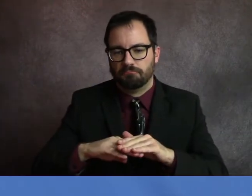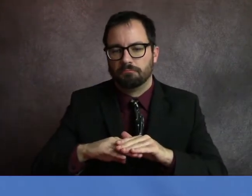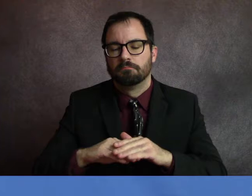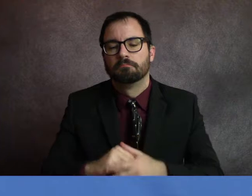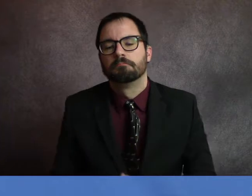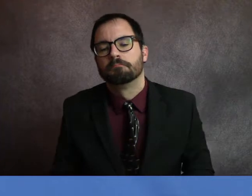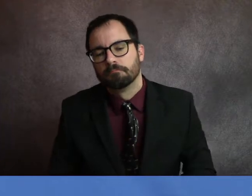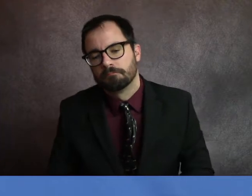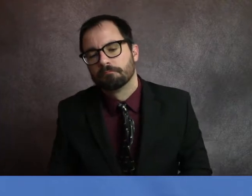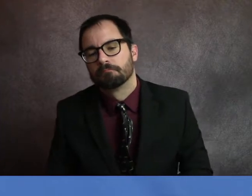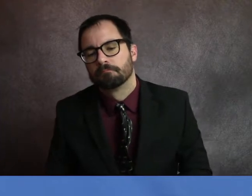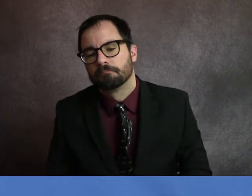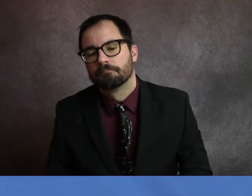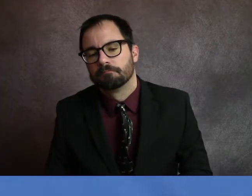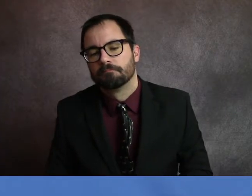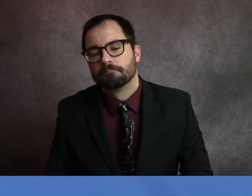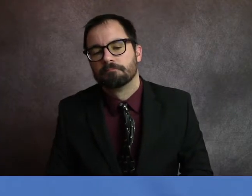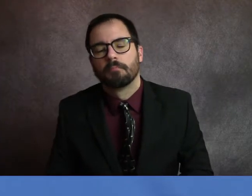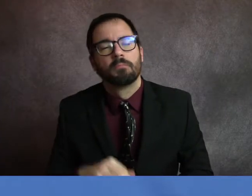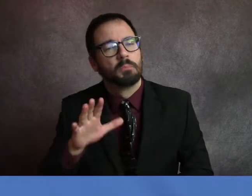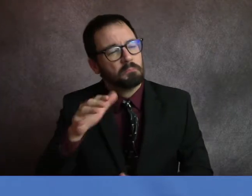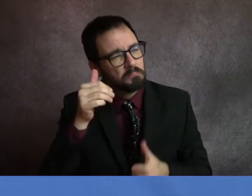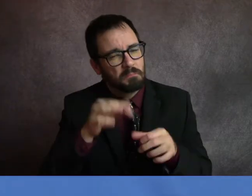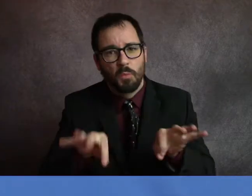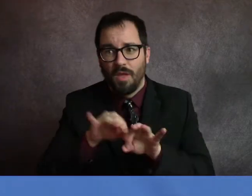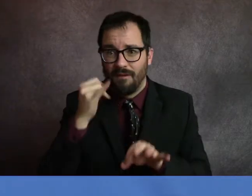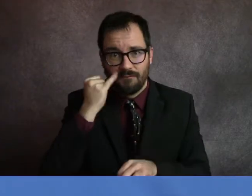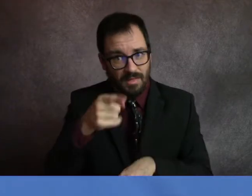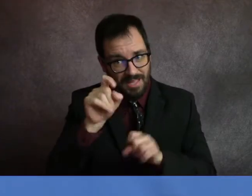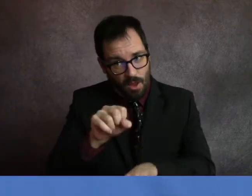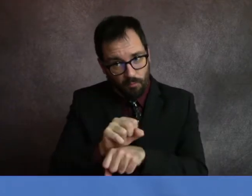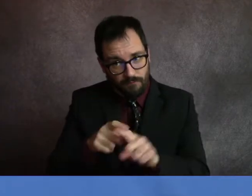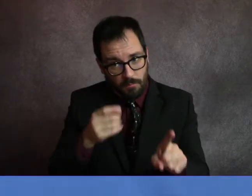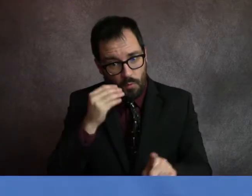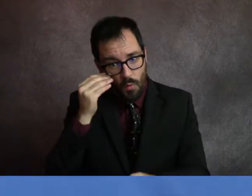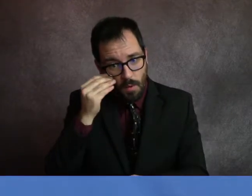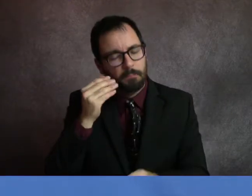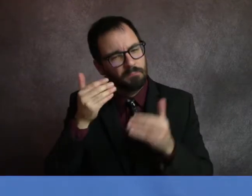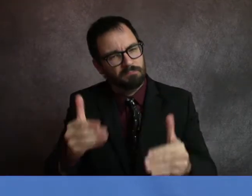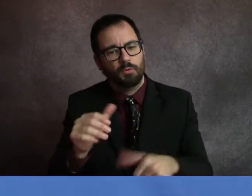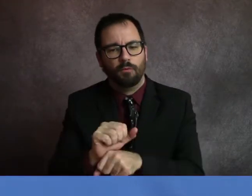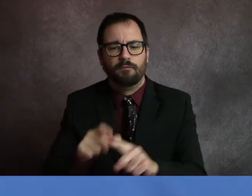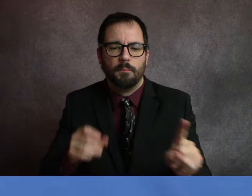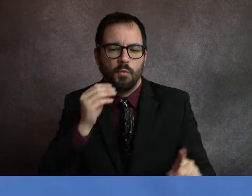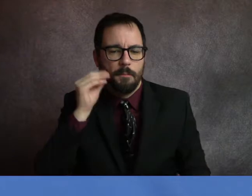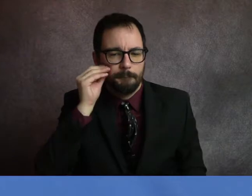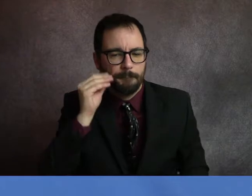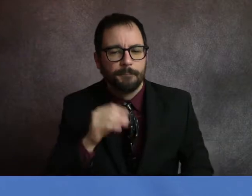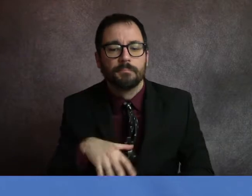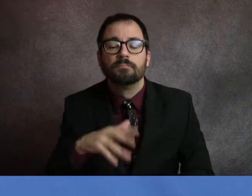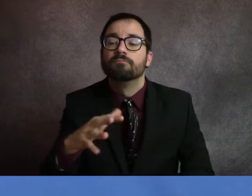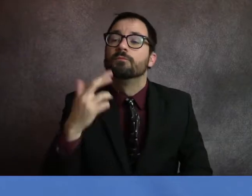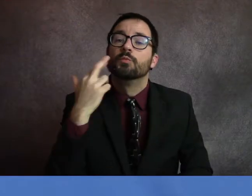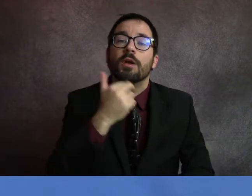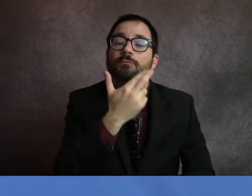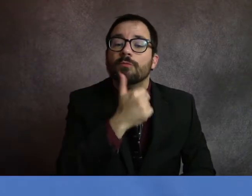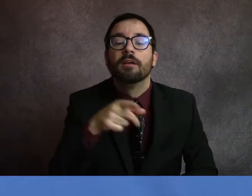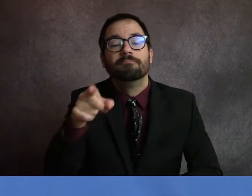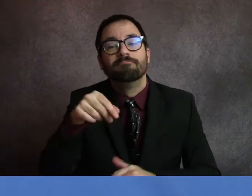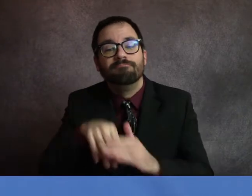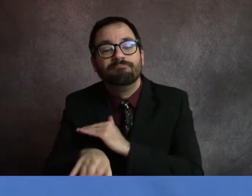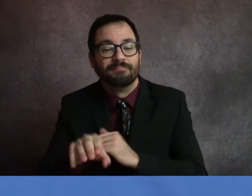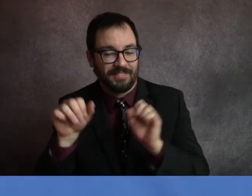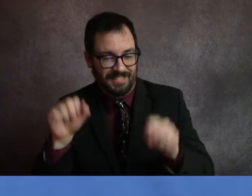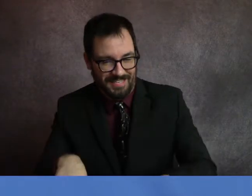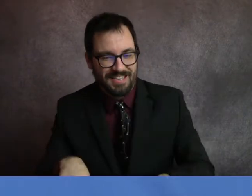home. In addition, indoor dining at restaurants and bars may continue with strict adherence to guidelines. That includes